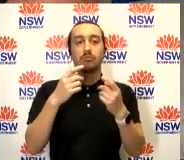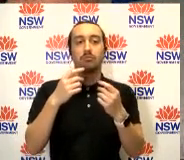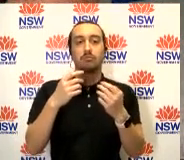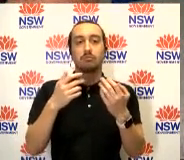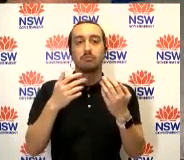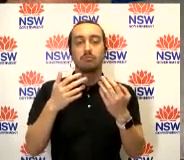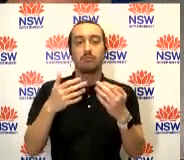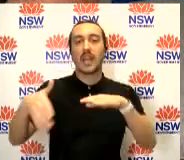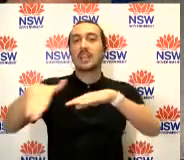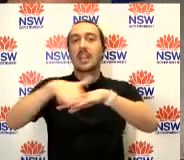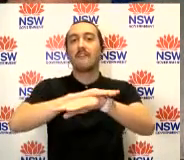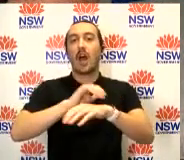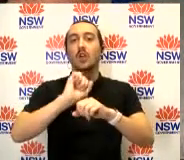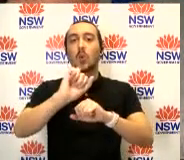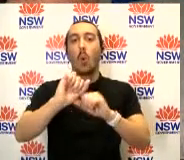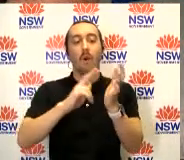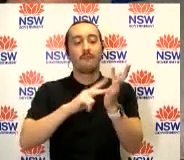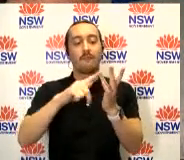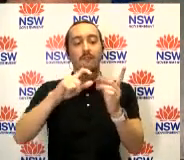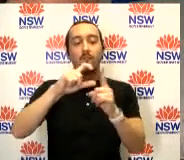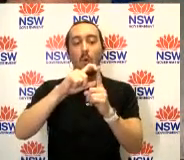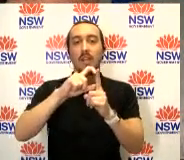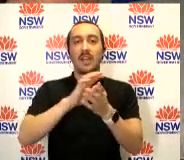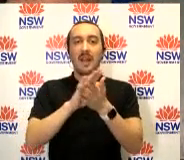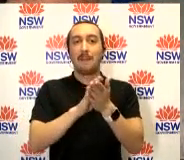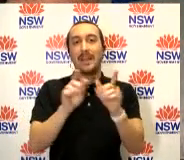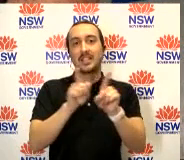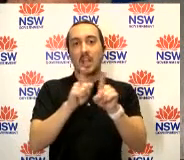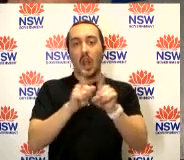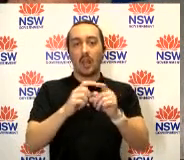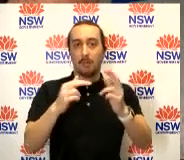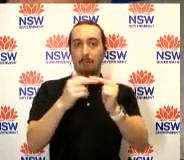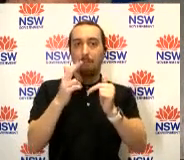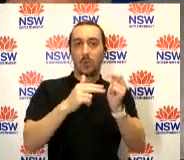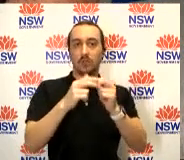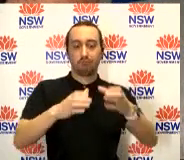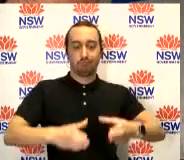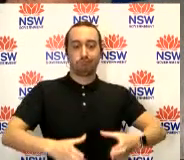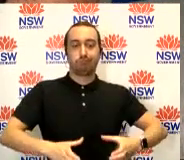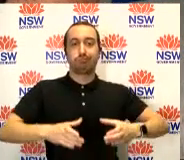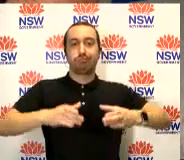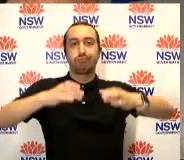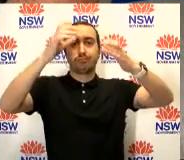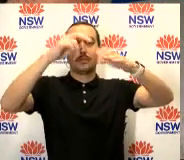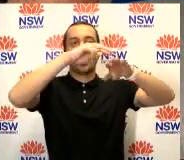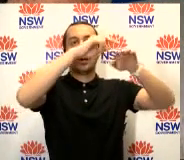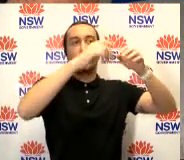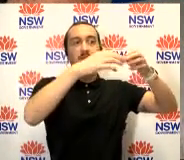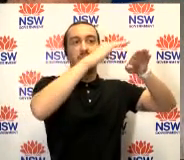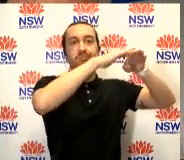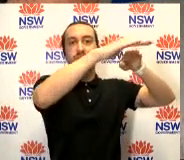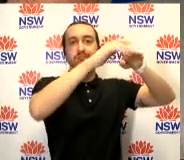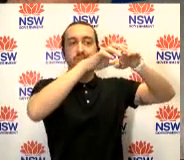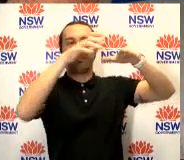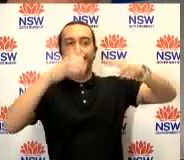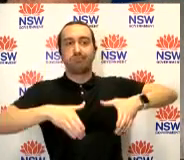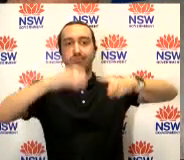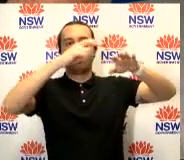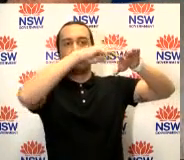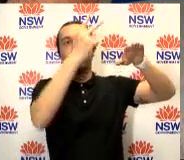have barriers in place. We'll be looking at site security as well. and also SafeWork